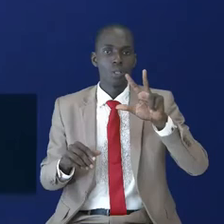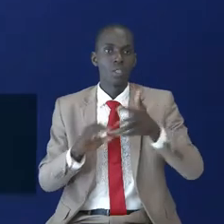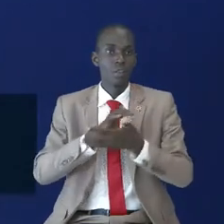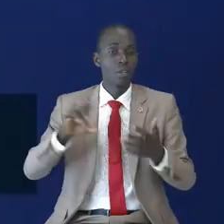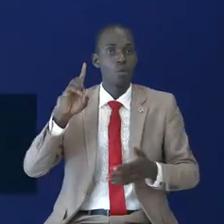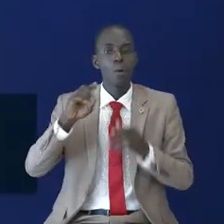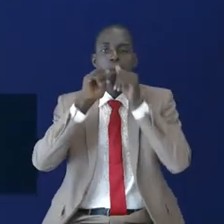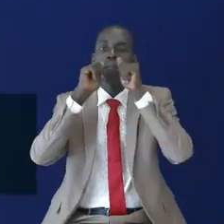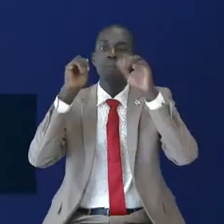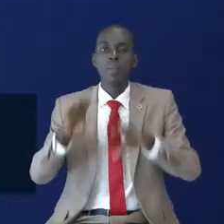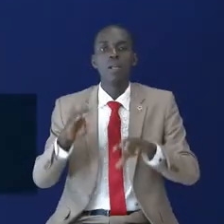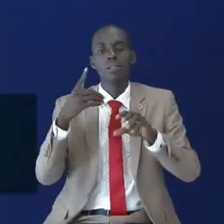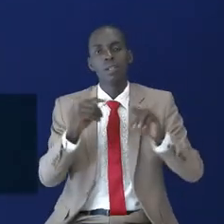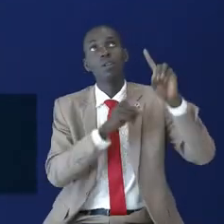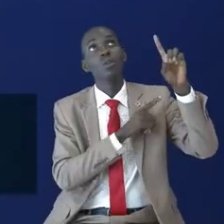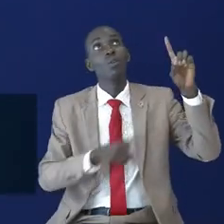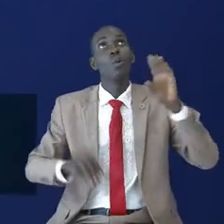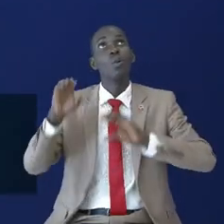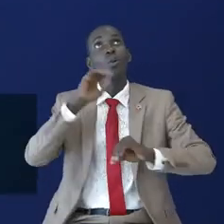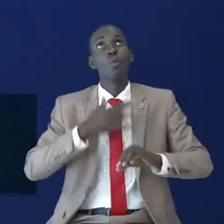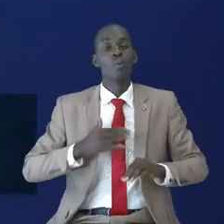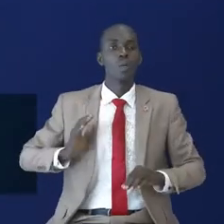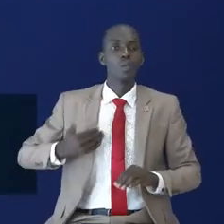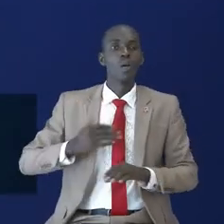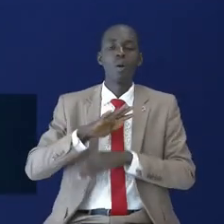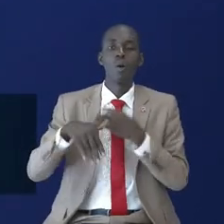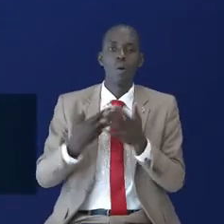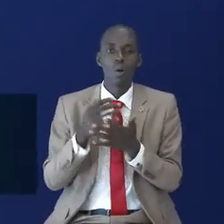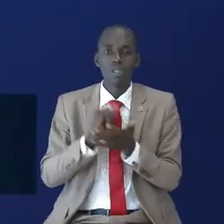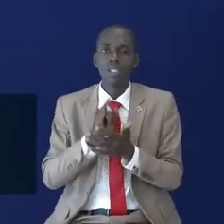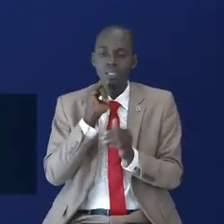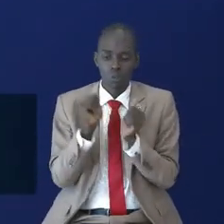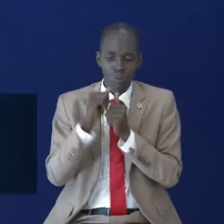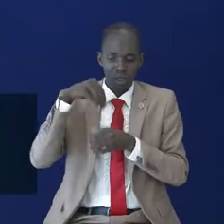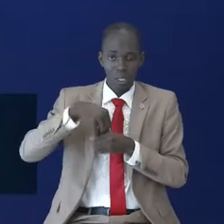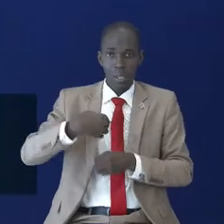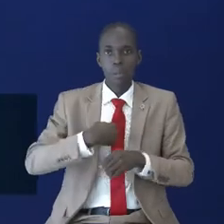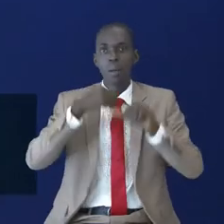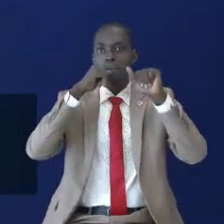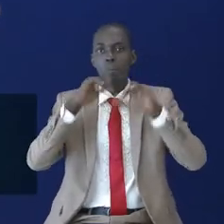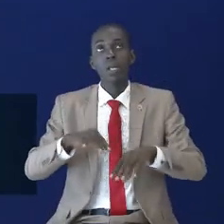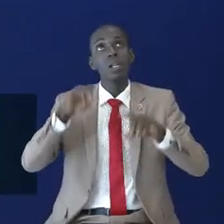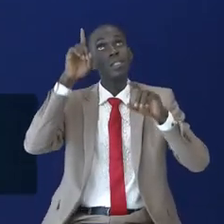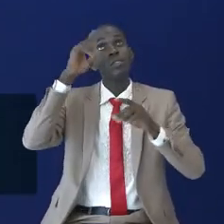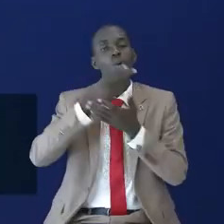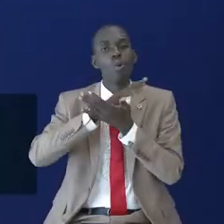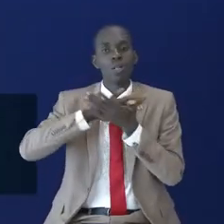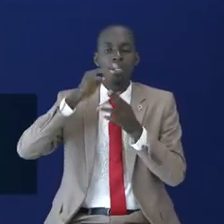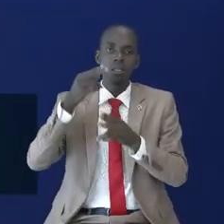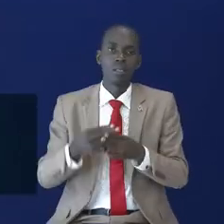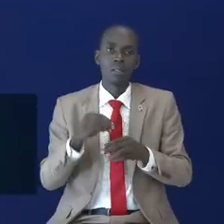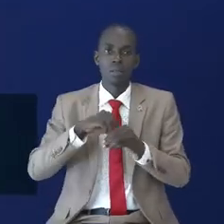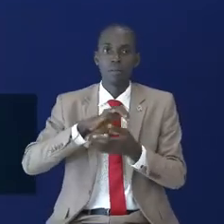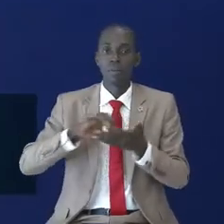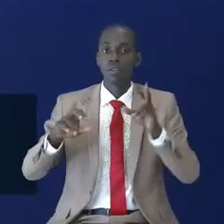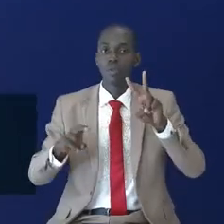the Lord, O my soul, and all that is within me, bless his holy name. Look at verse 2. In verse